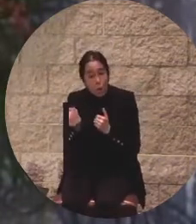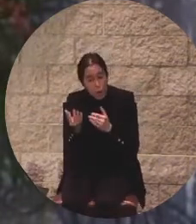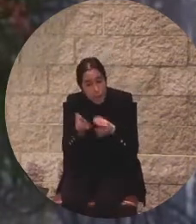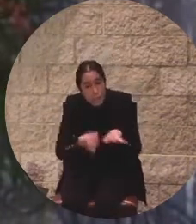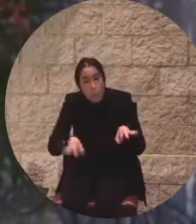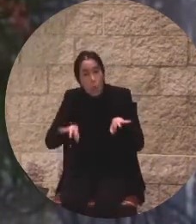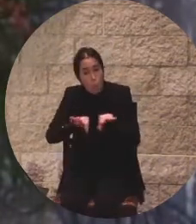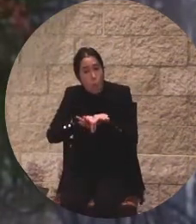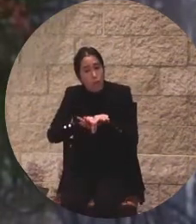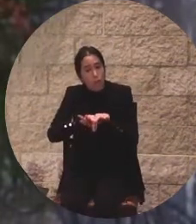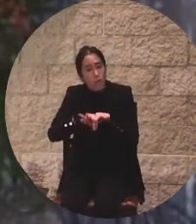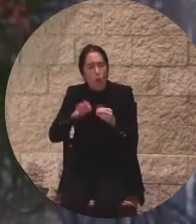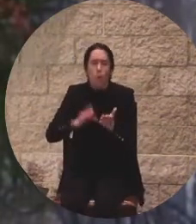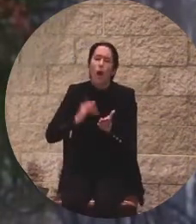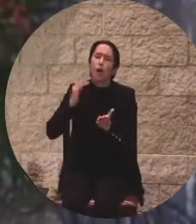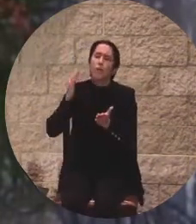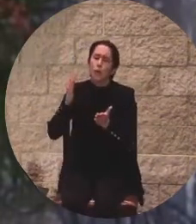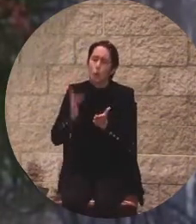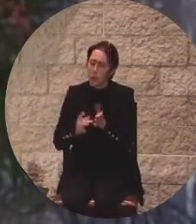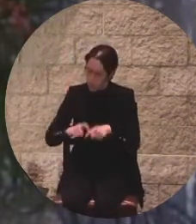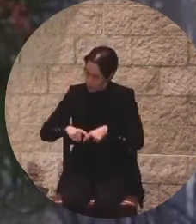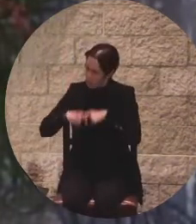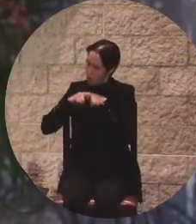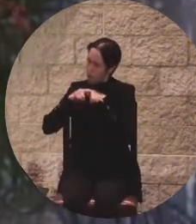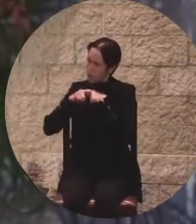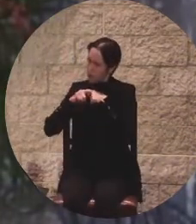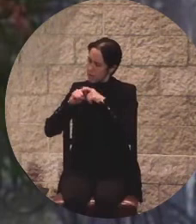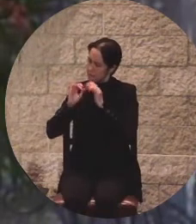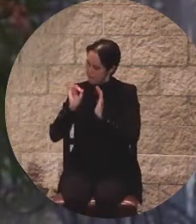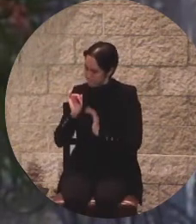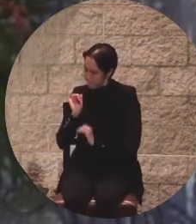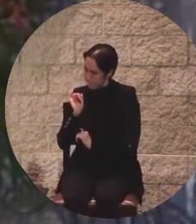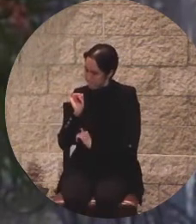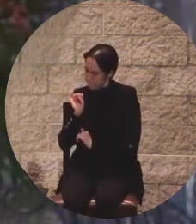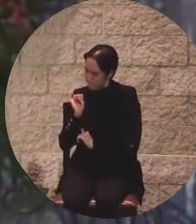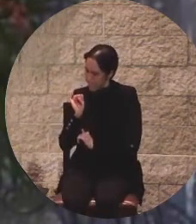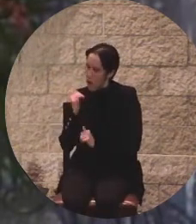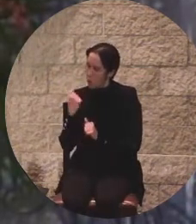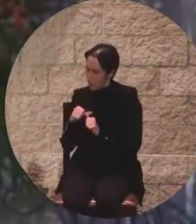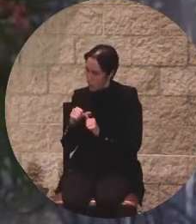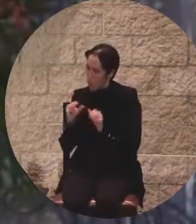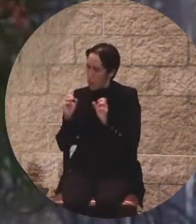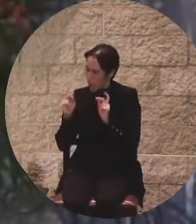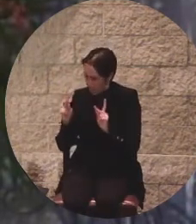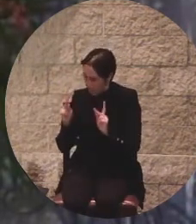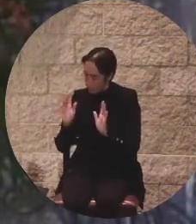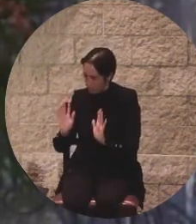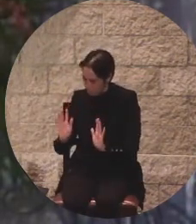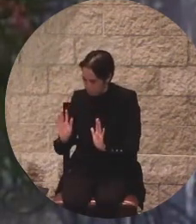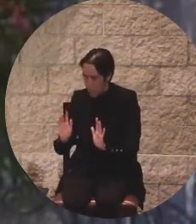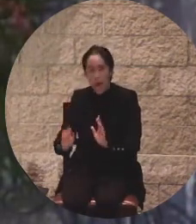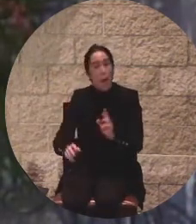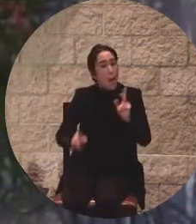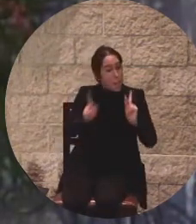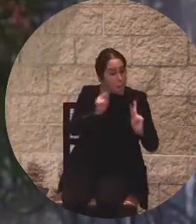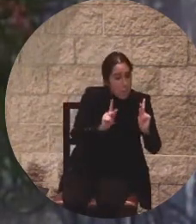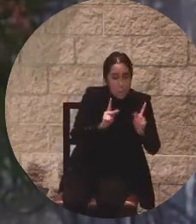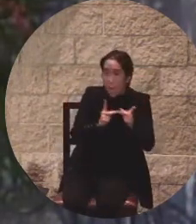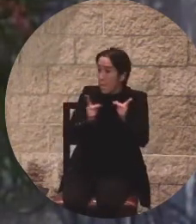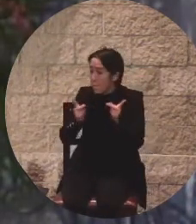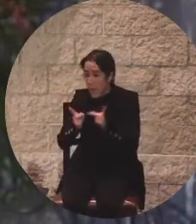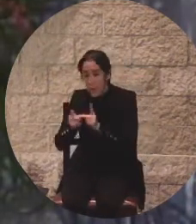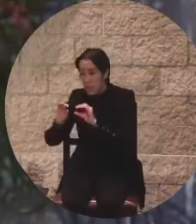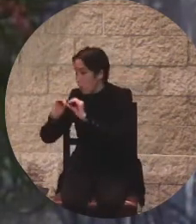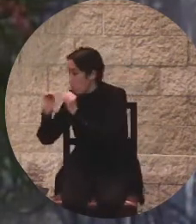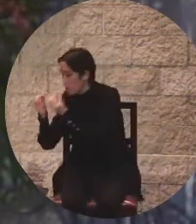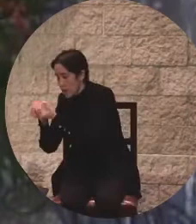point, to stop for a second and go, okay, there are people And there are places and organizations